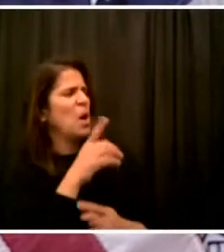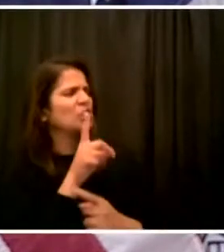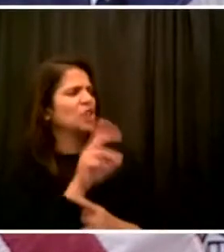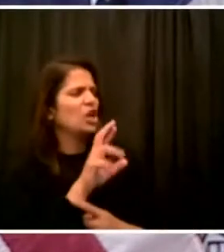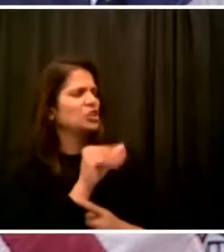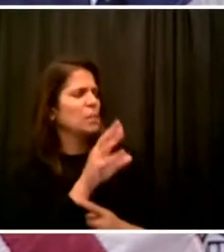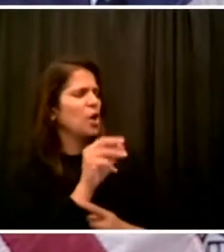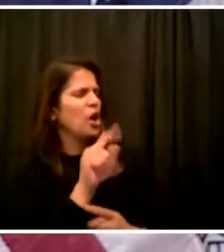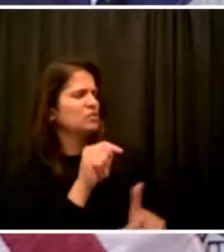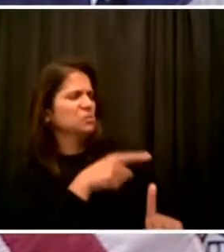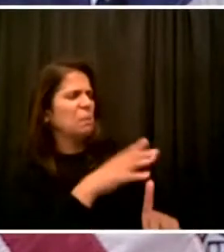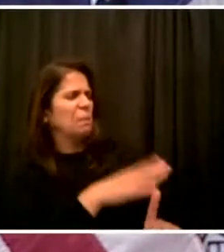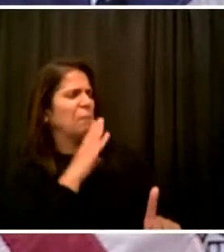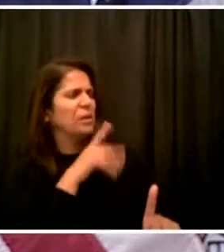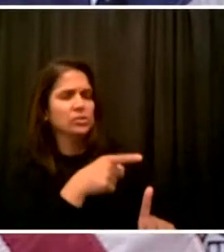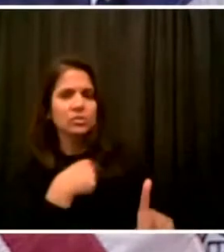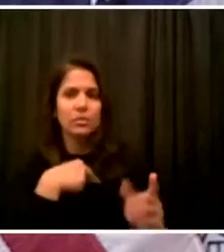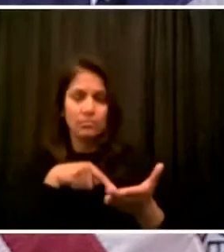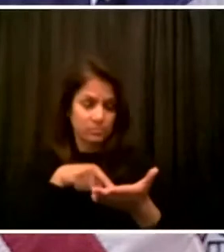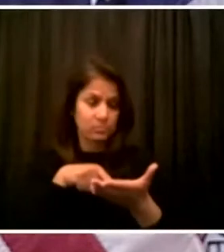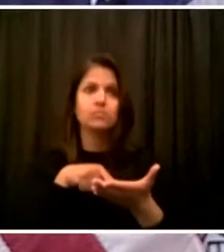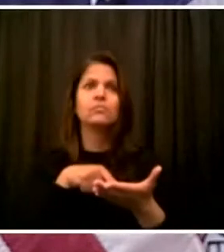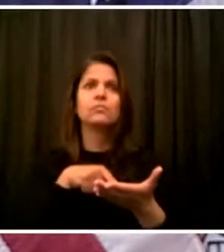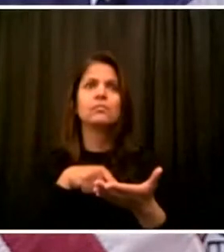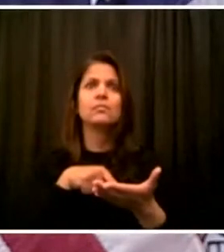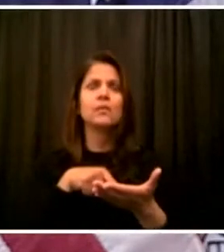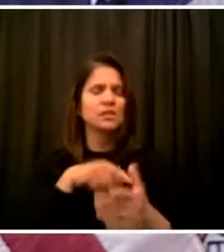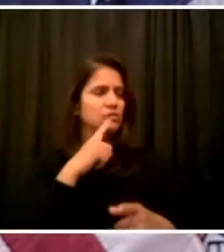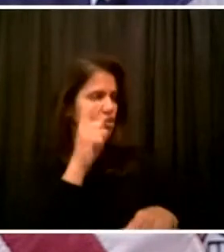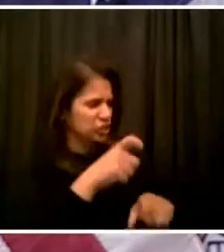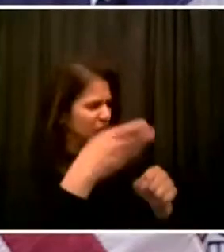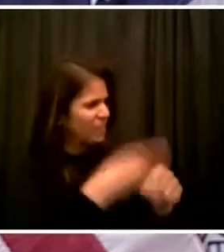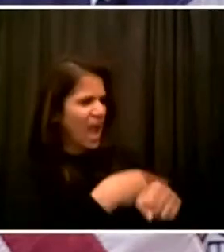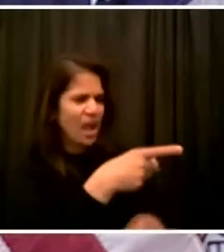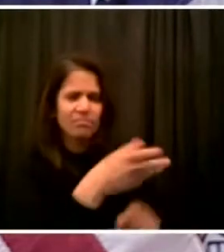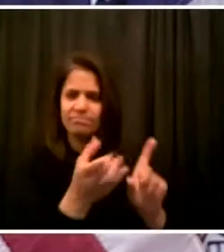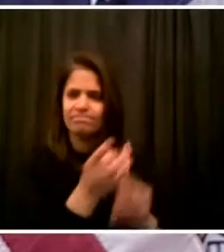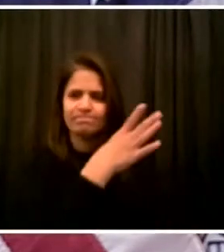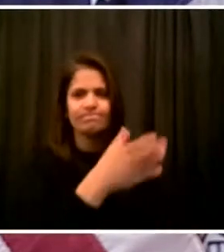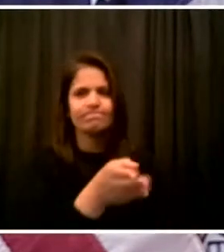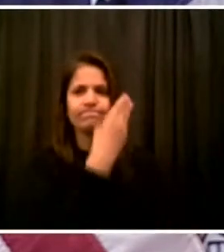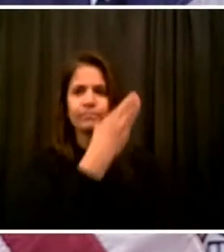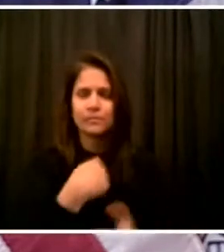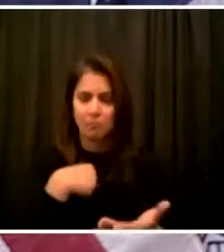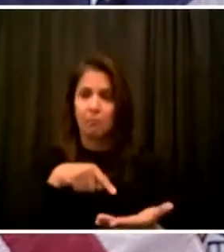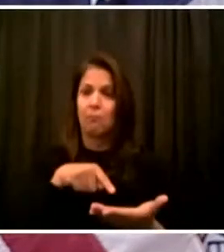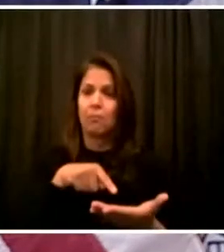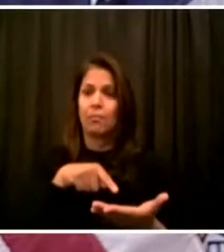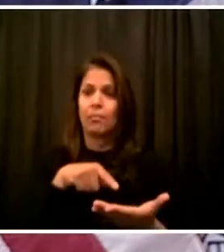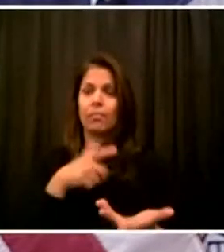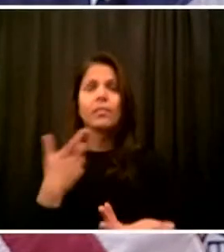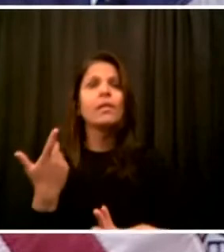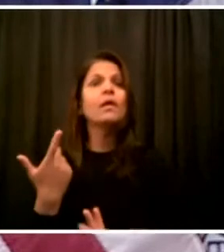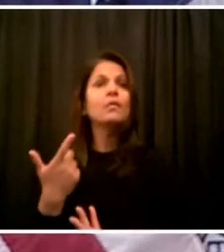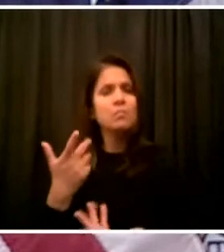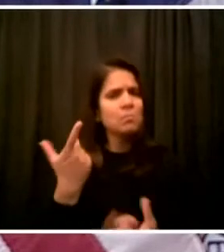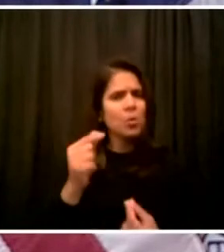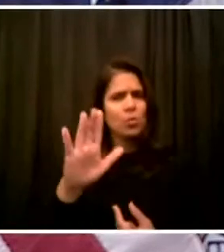wanted to ask the comment that Dr. Barbeau made, according to our